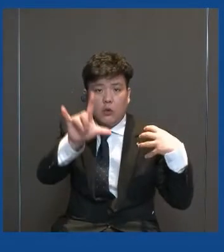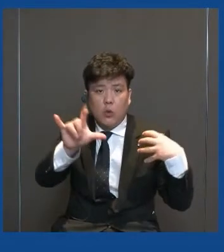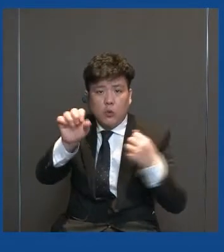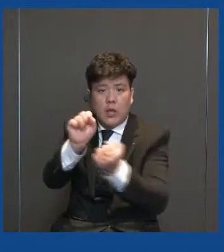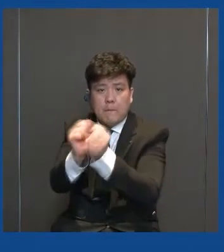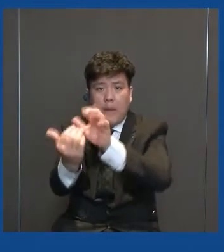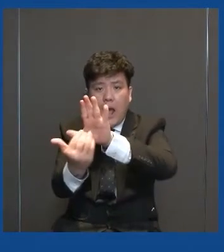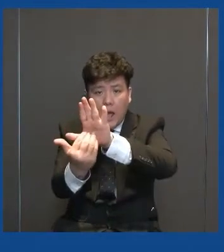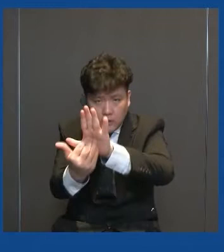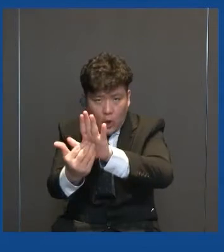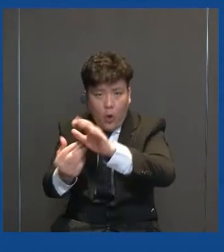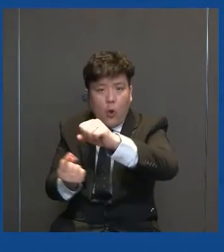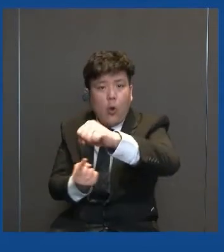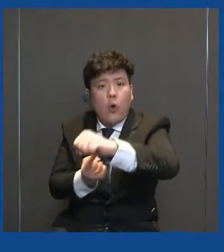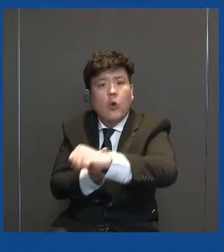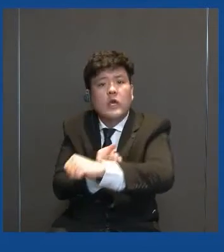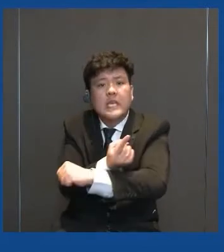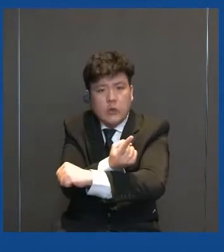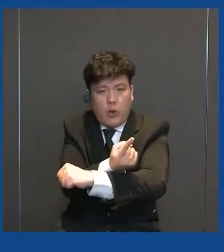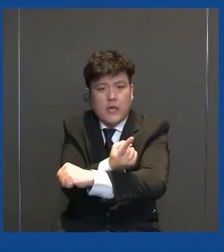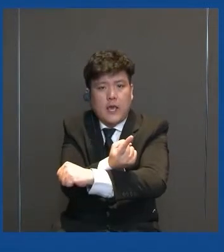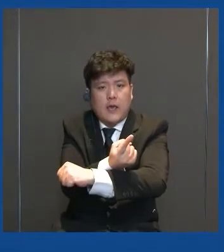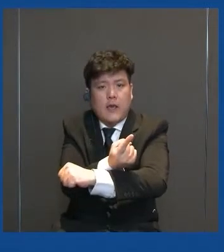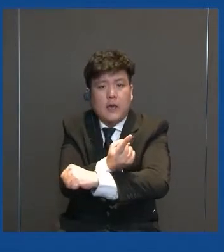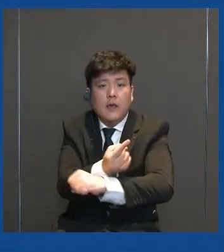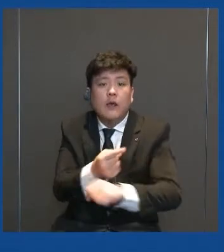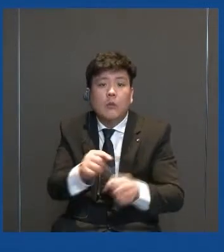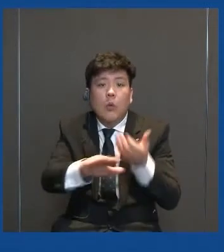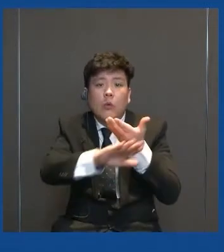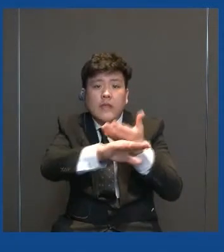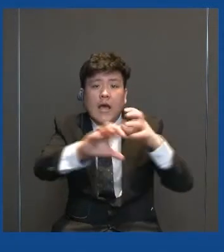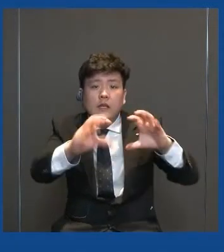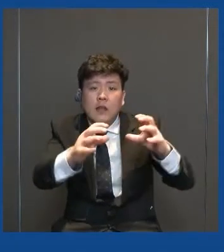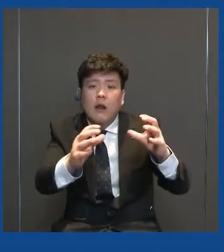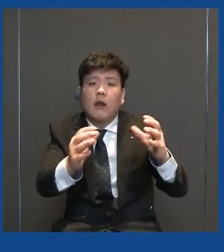have had 2 waves of COVID-19 so far.